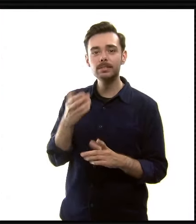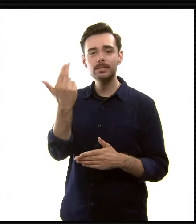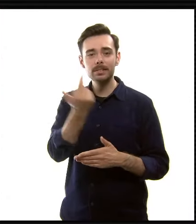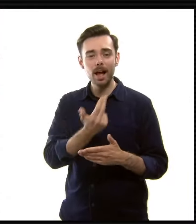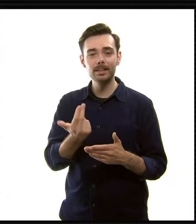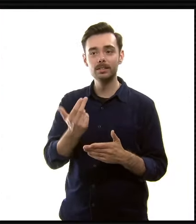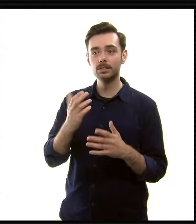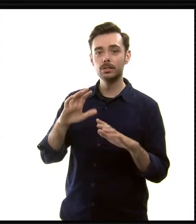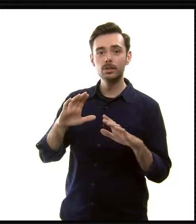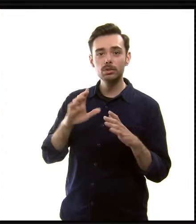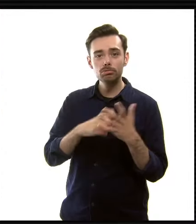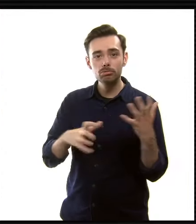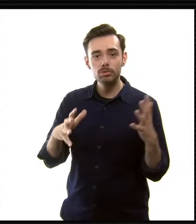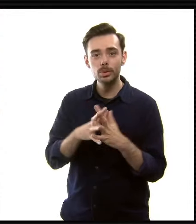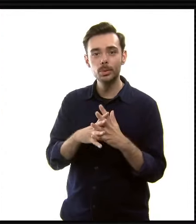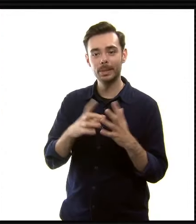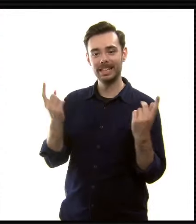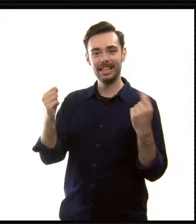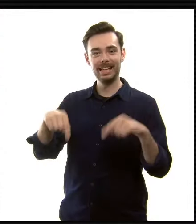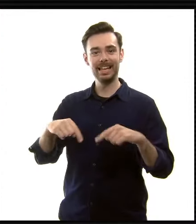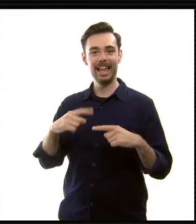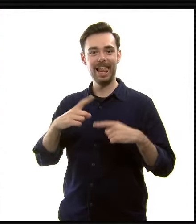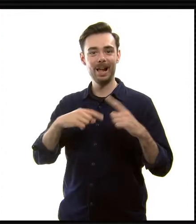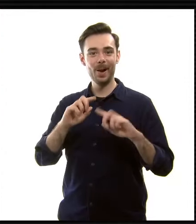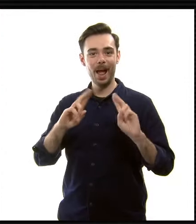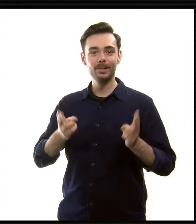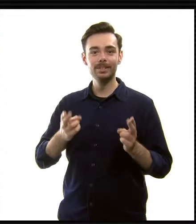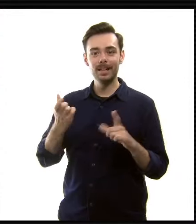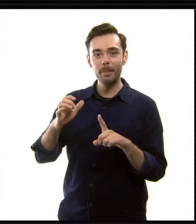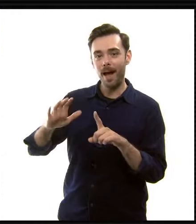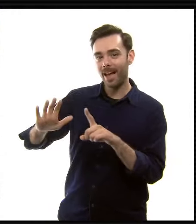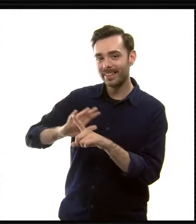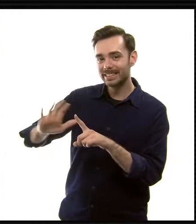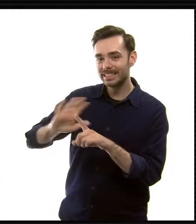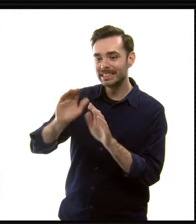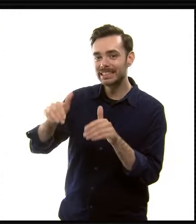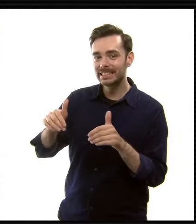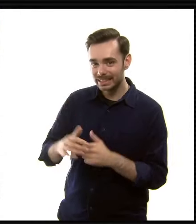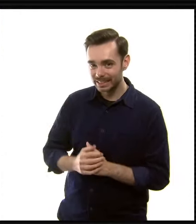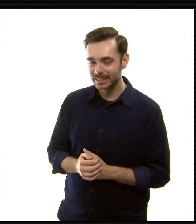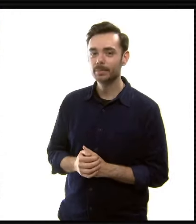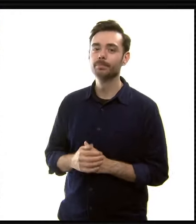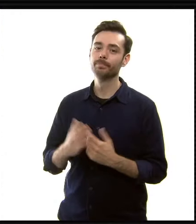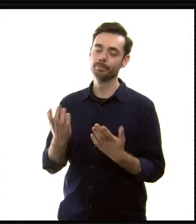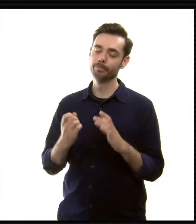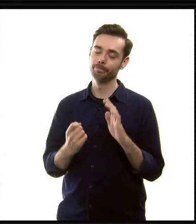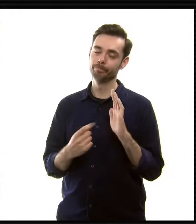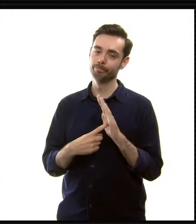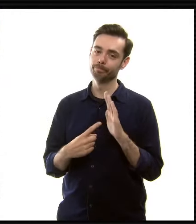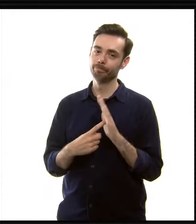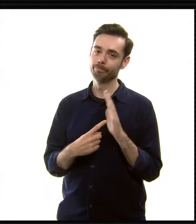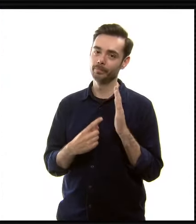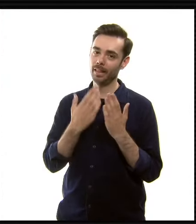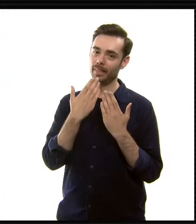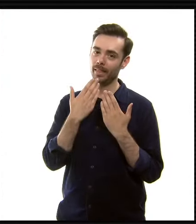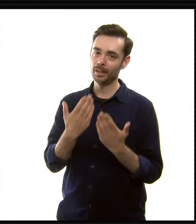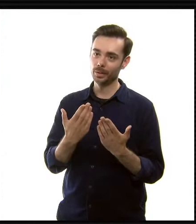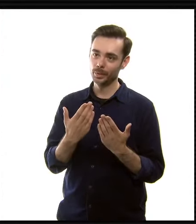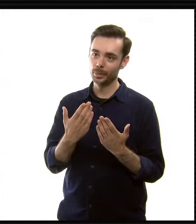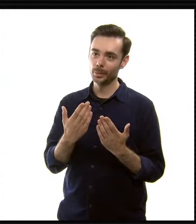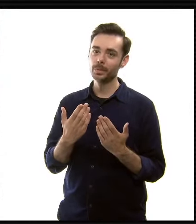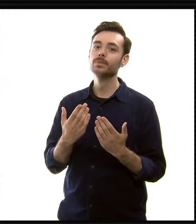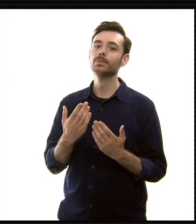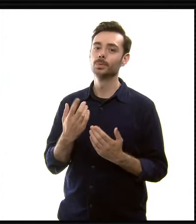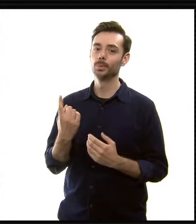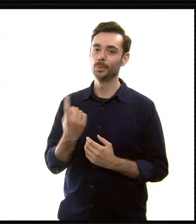crew, everyone at LEGO House, and behind the scenes as well. And of course, the biggest thank you of all to the most important presents.